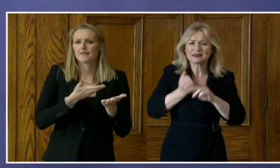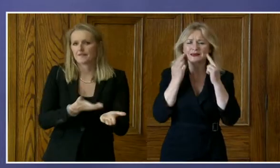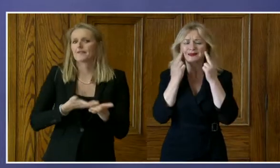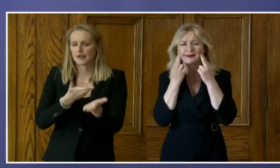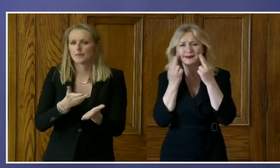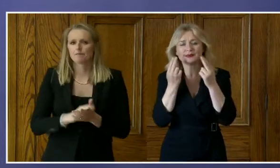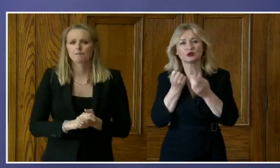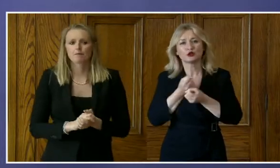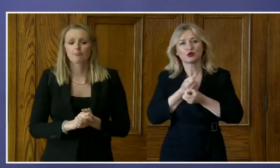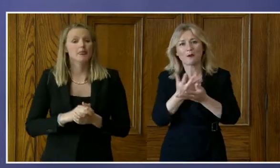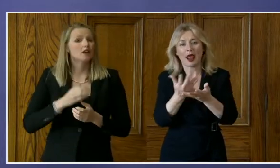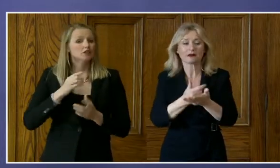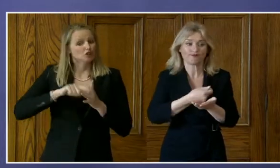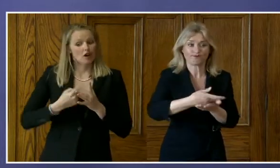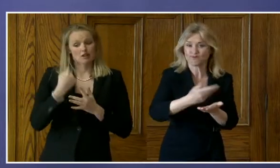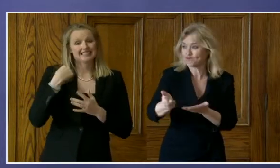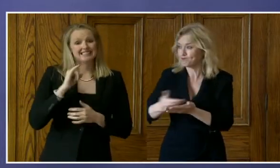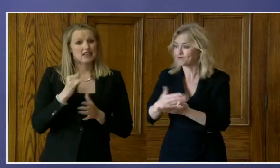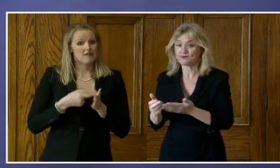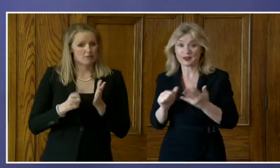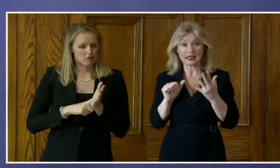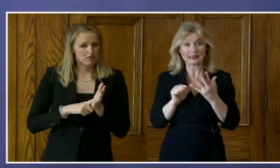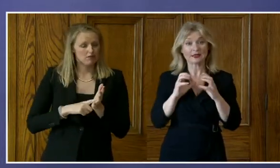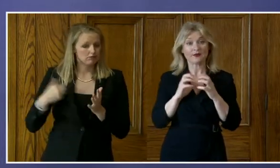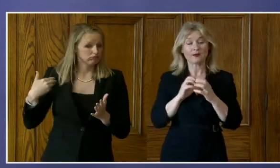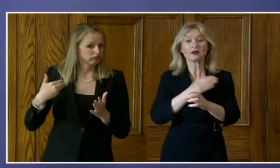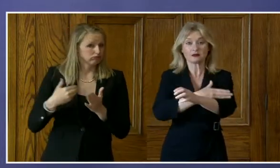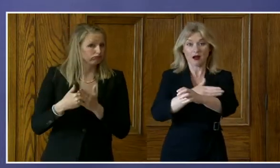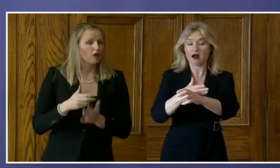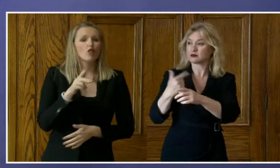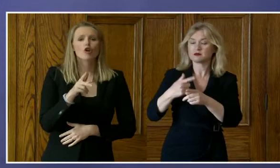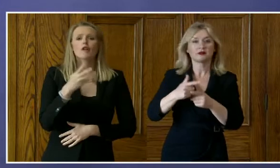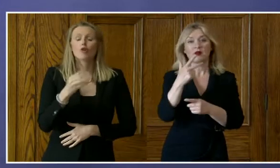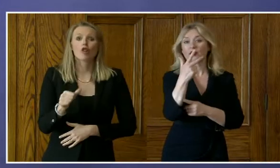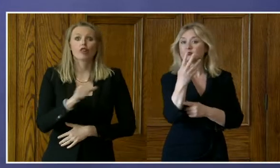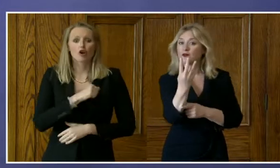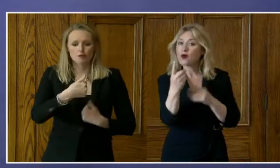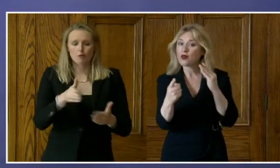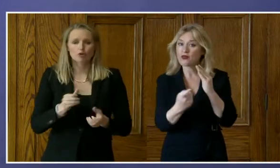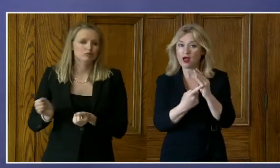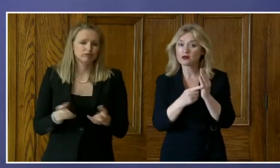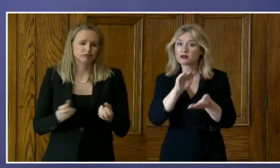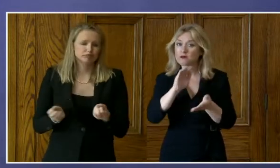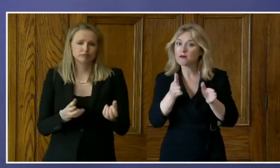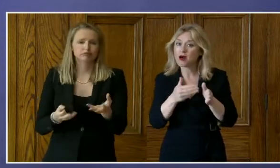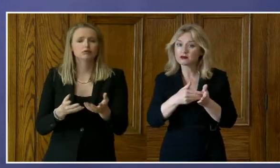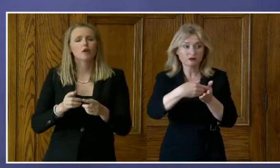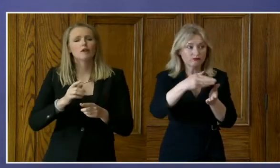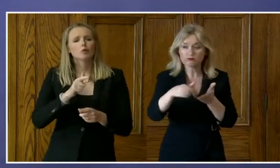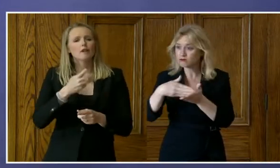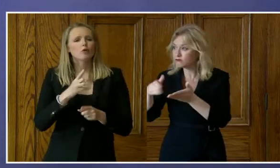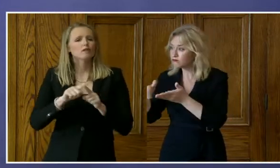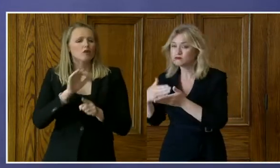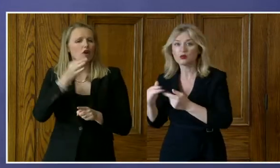service started on the 6th of April, more than 34,000 boxes have been distributed to 24 council distribution